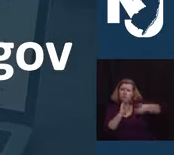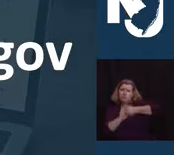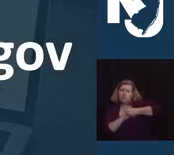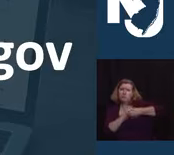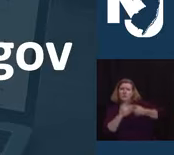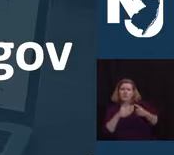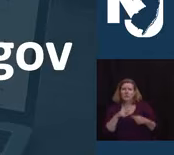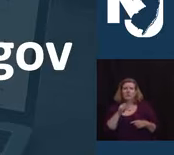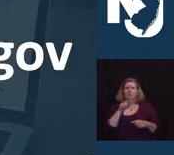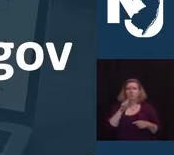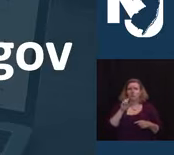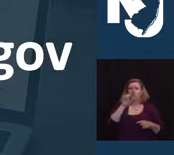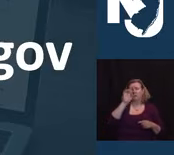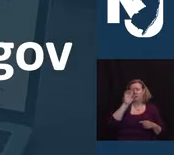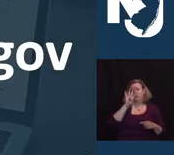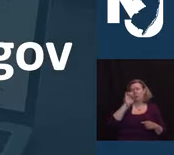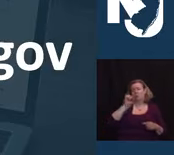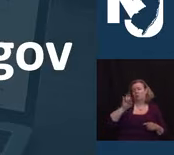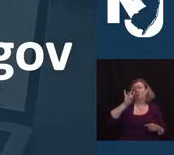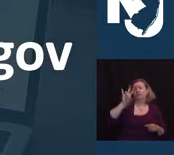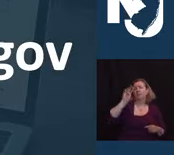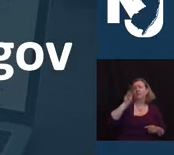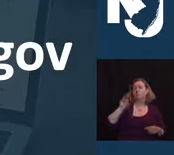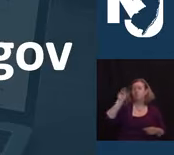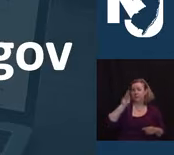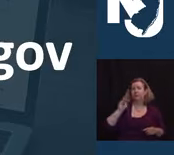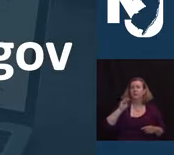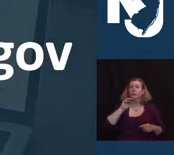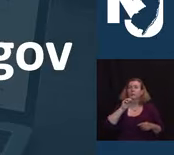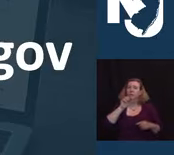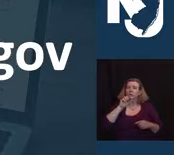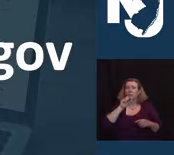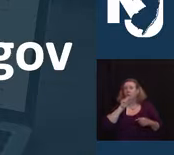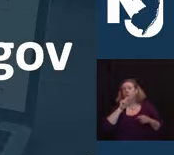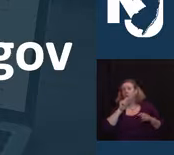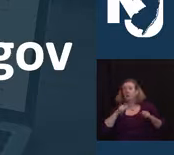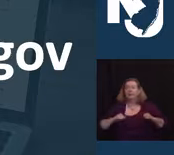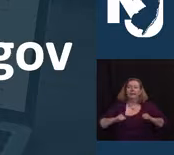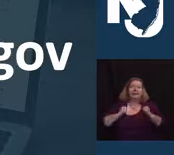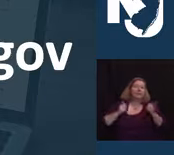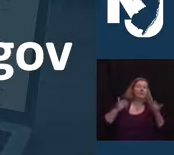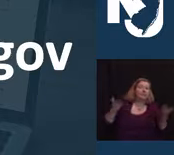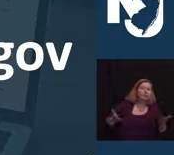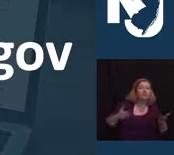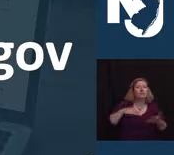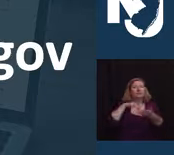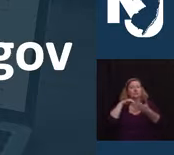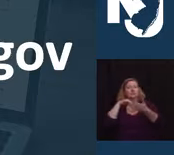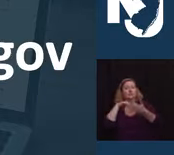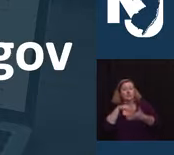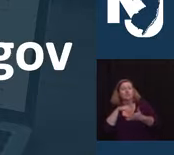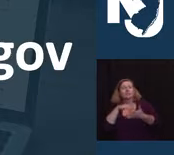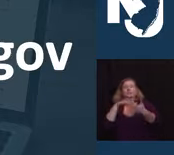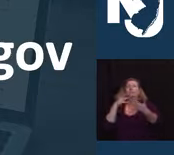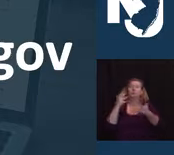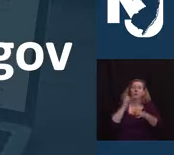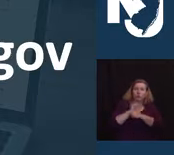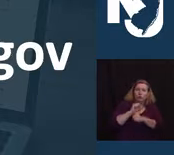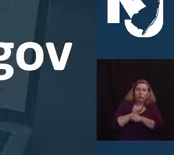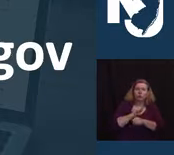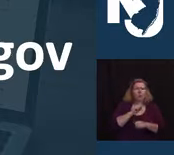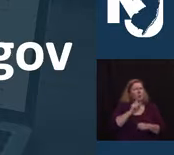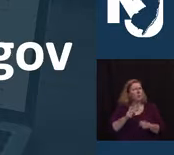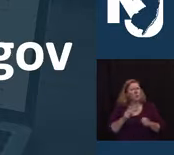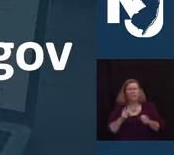who live, work, or study in New Jersey very soon. That will be a huge boost to our fight to end